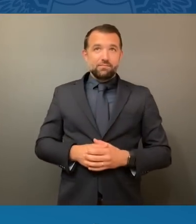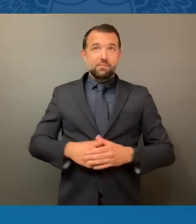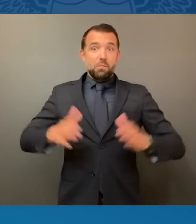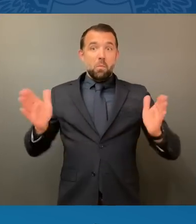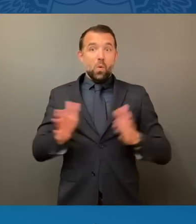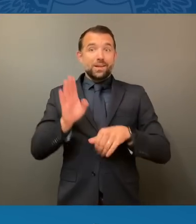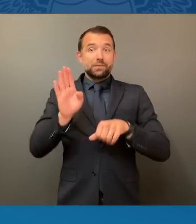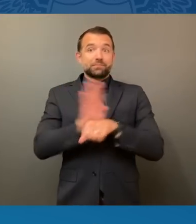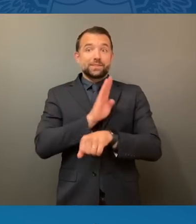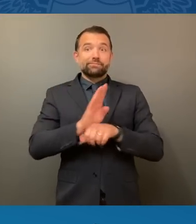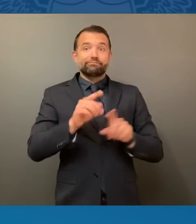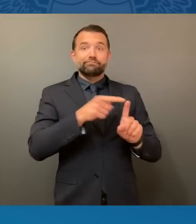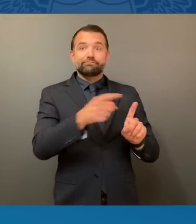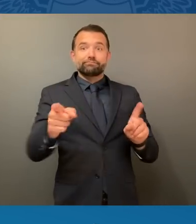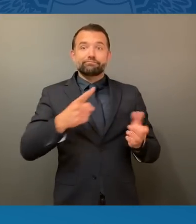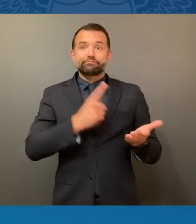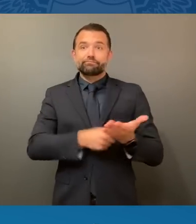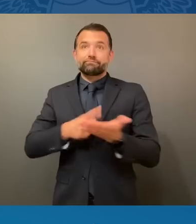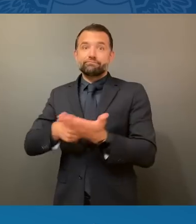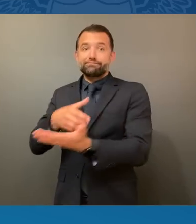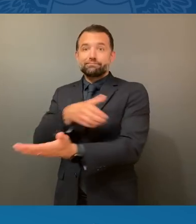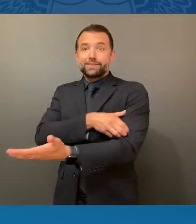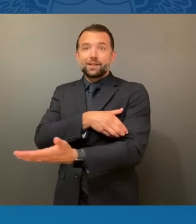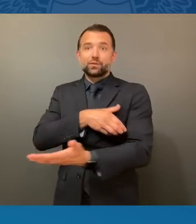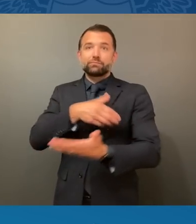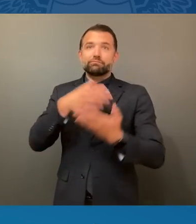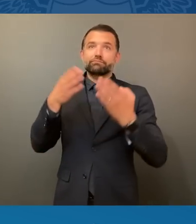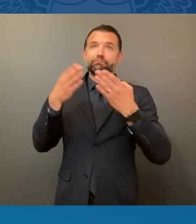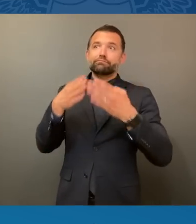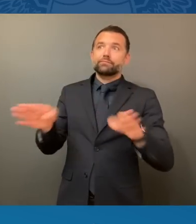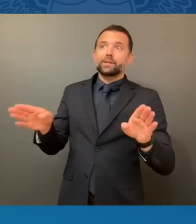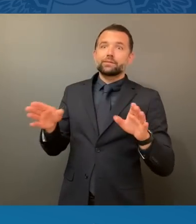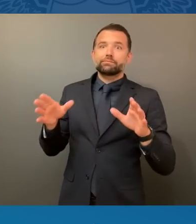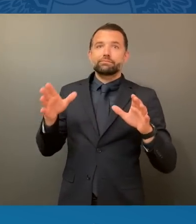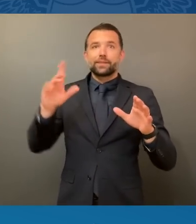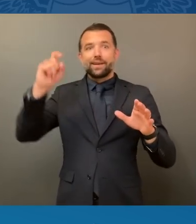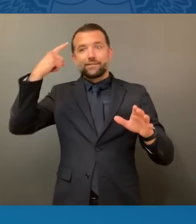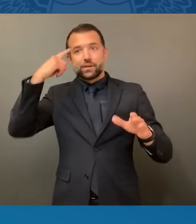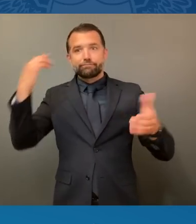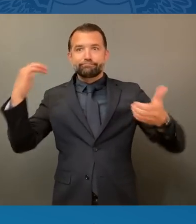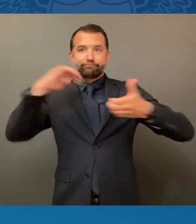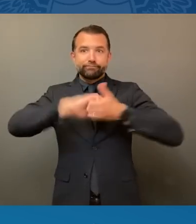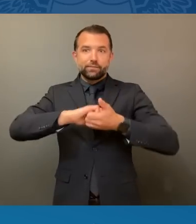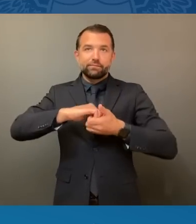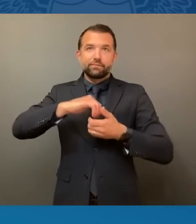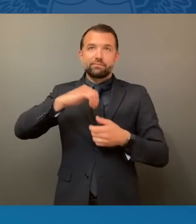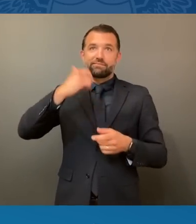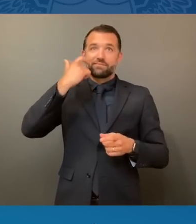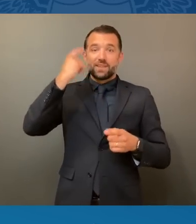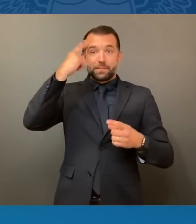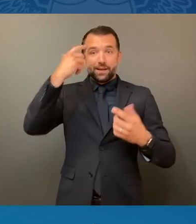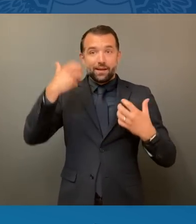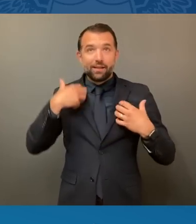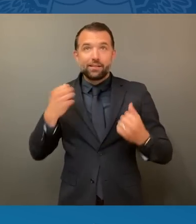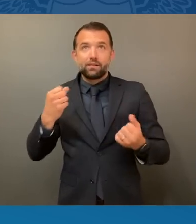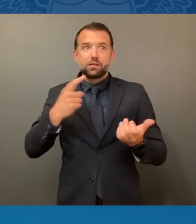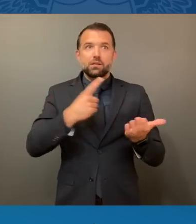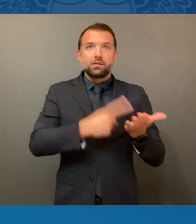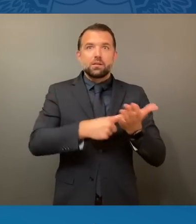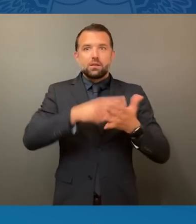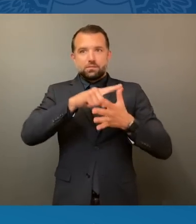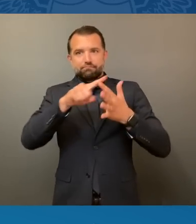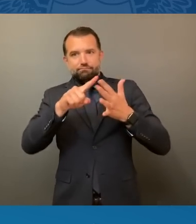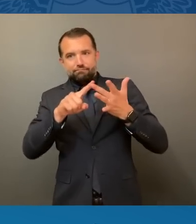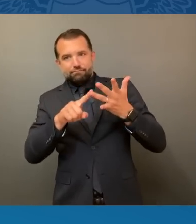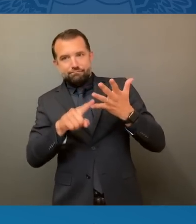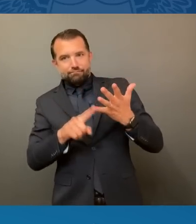We've talked about the power of public-private partnership. We've talked about mental health. We've talked about